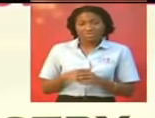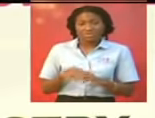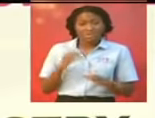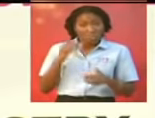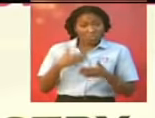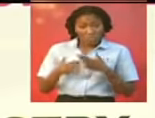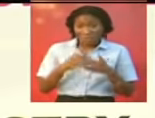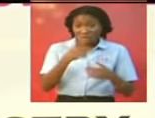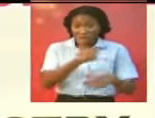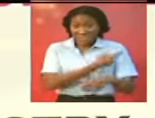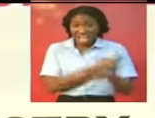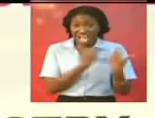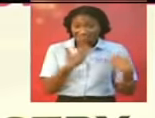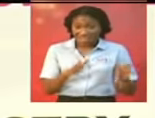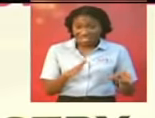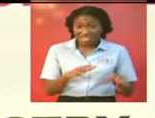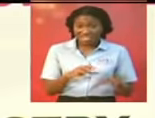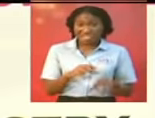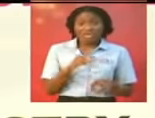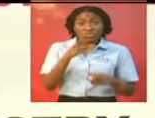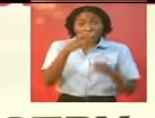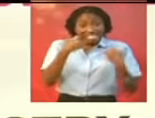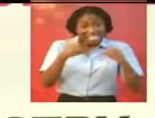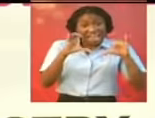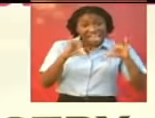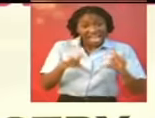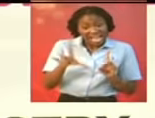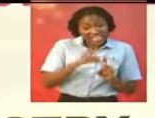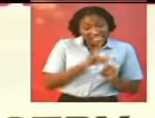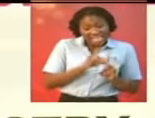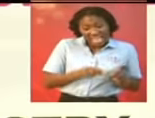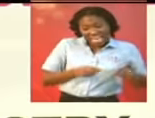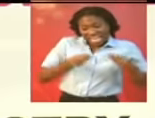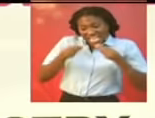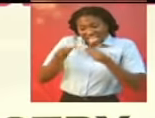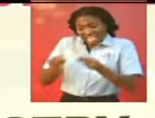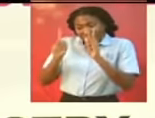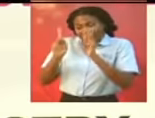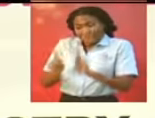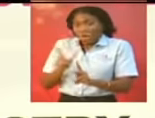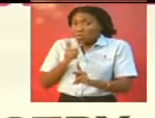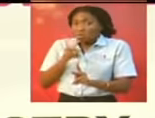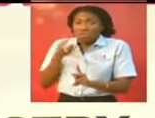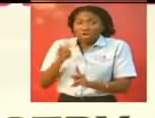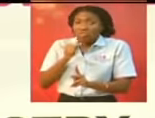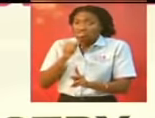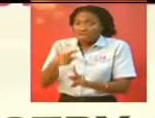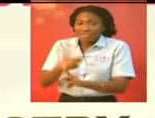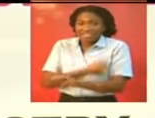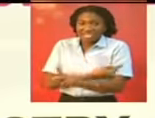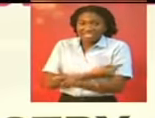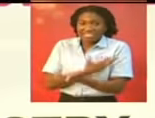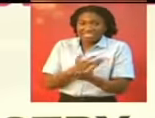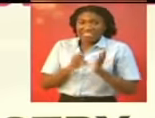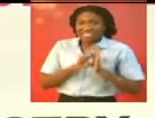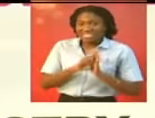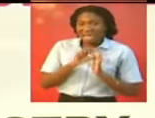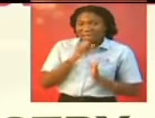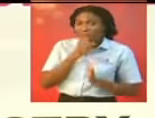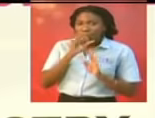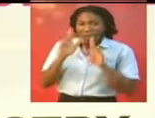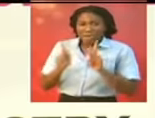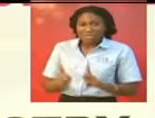cognizant that you can be infected and transmit that onwards to someone who has not been vaccinated, for example, elderly person or a child,